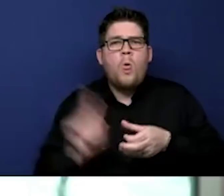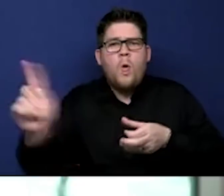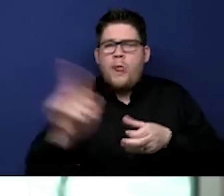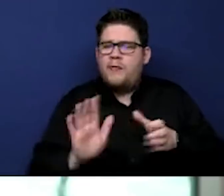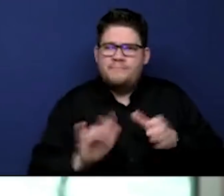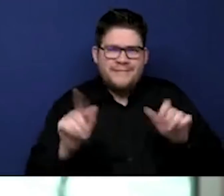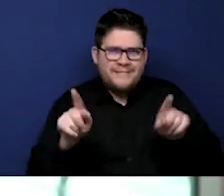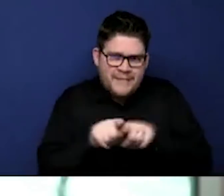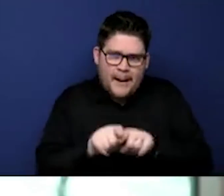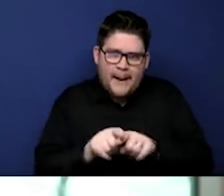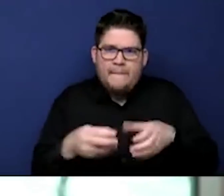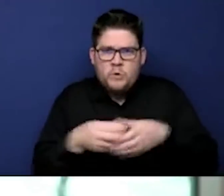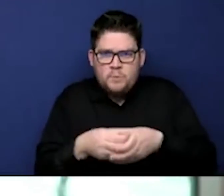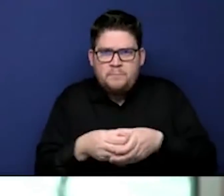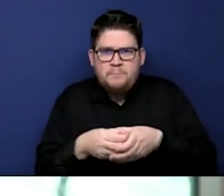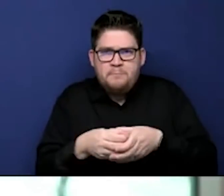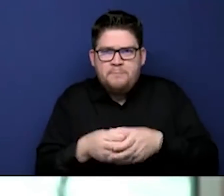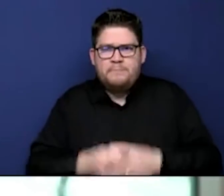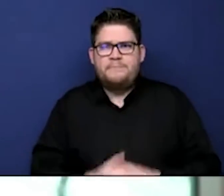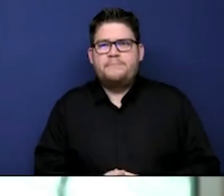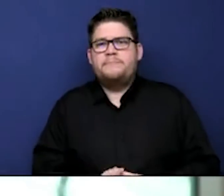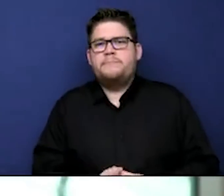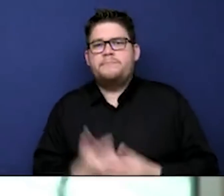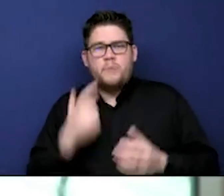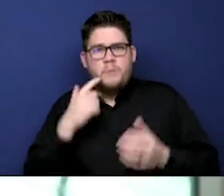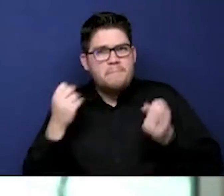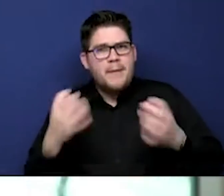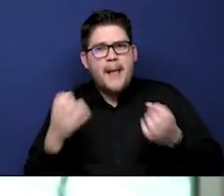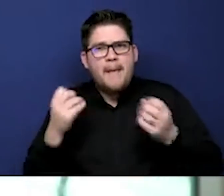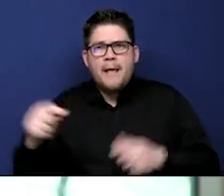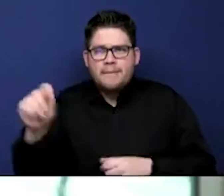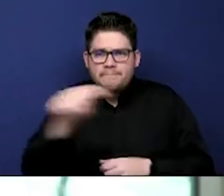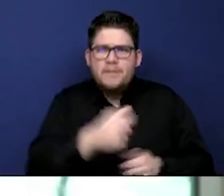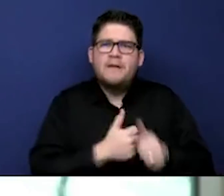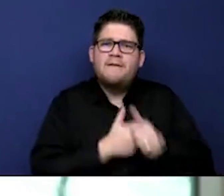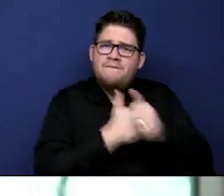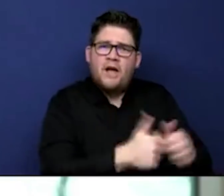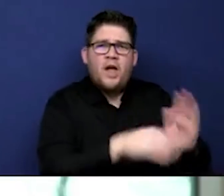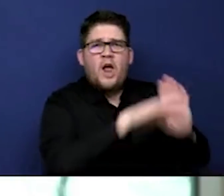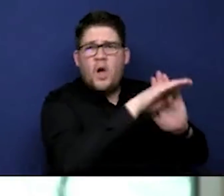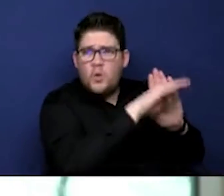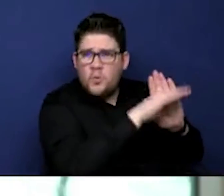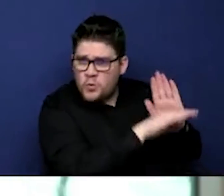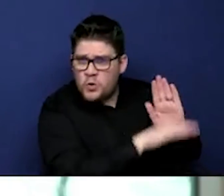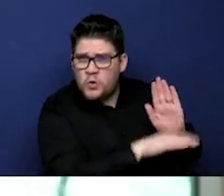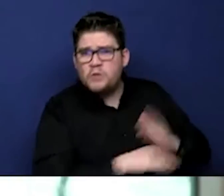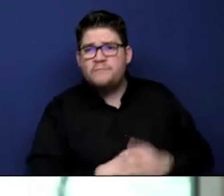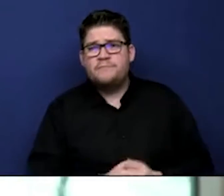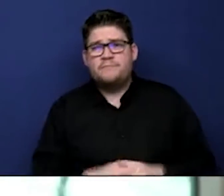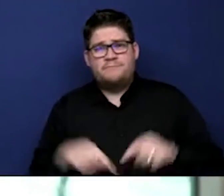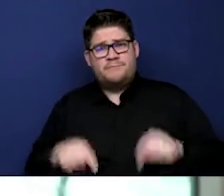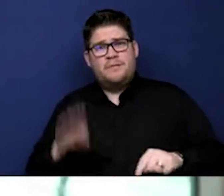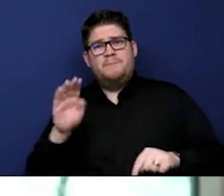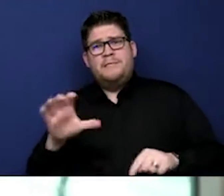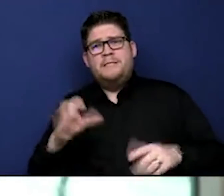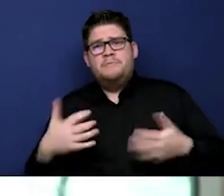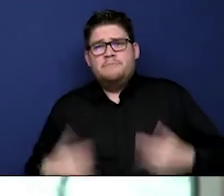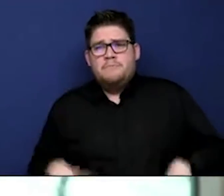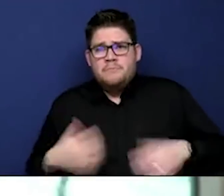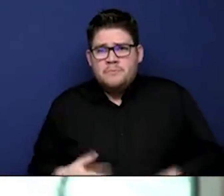been doing just that here in BC, it has been a very hard and long year, and it